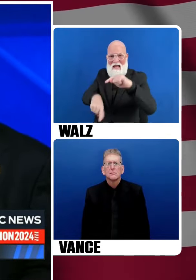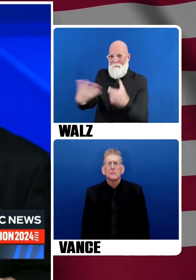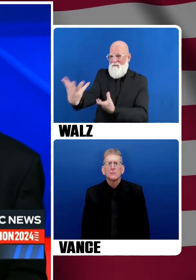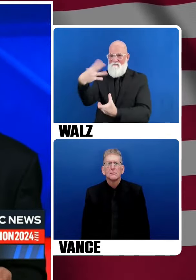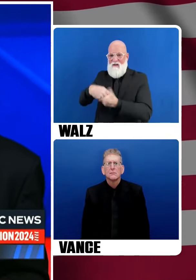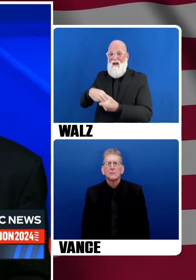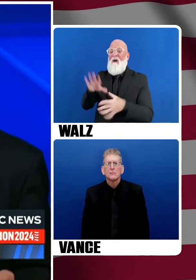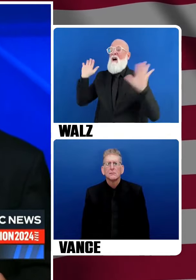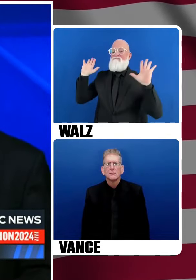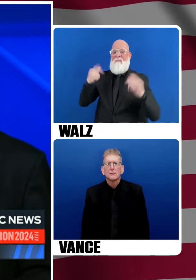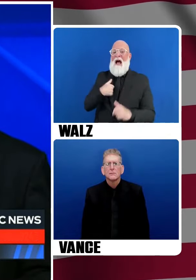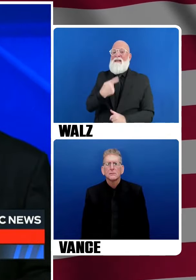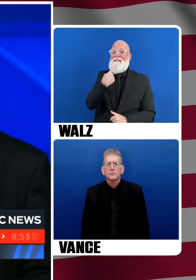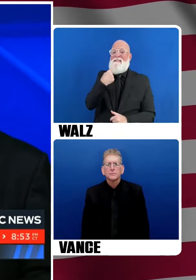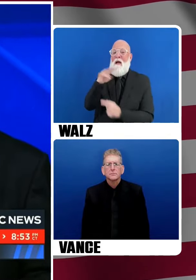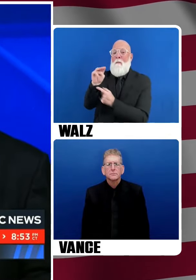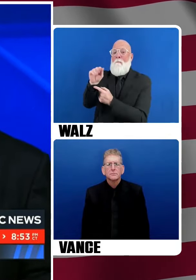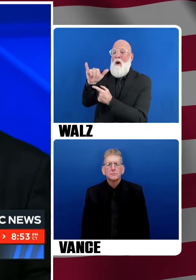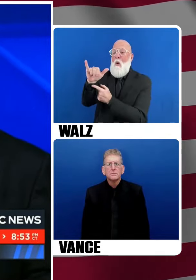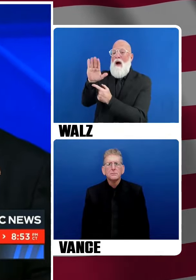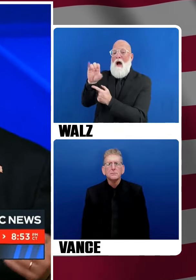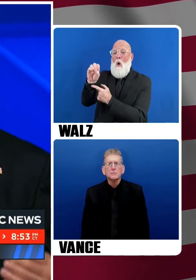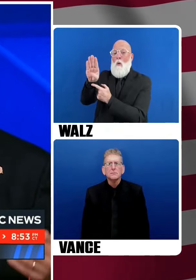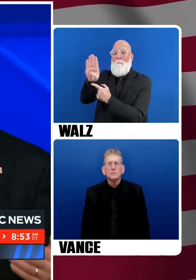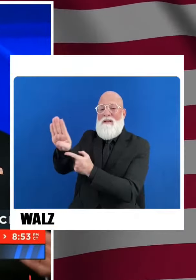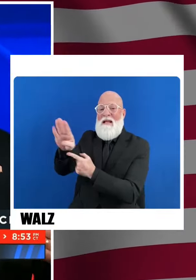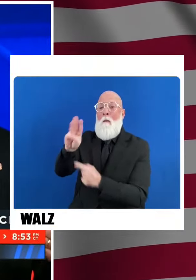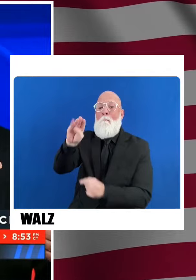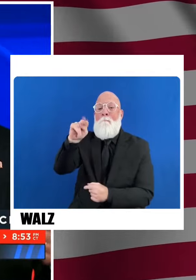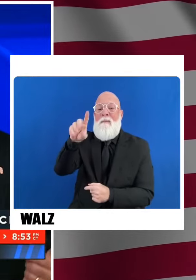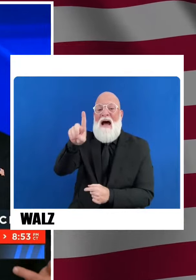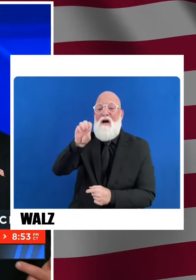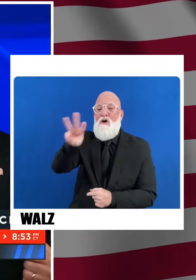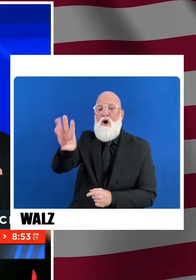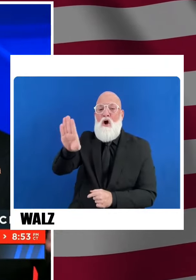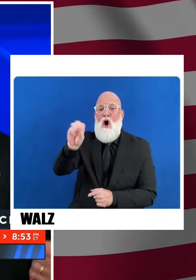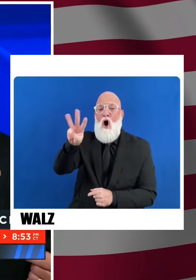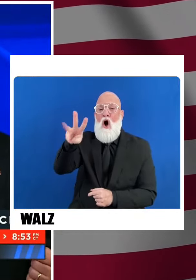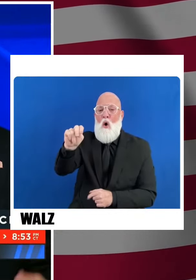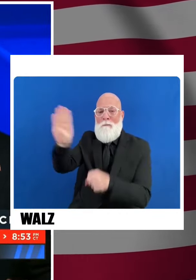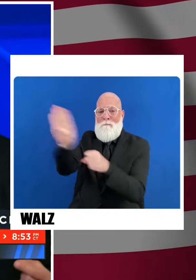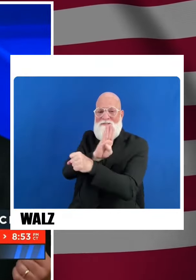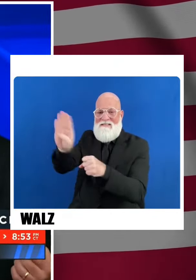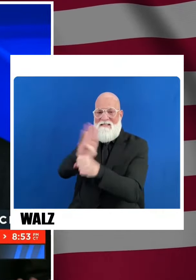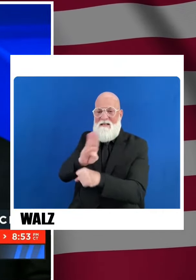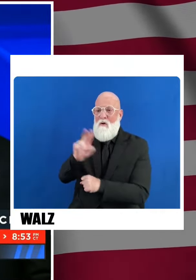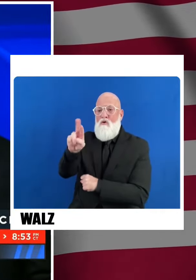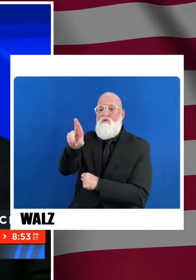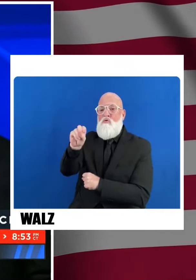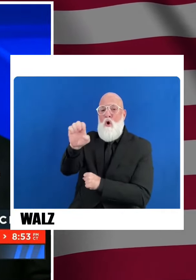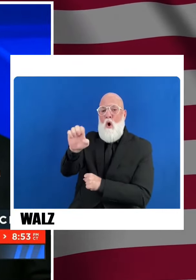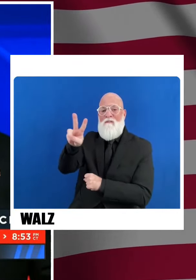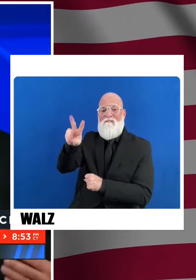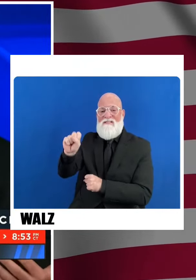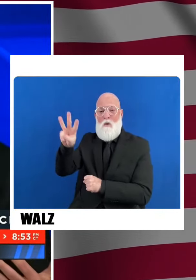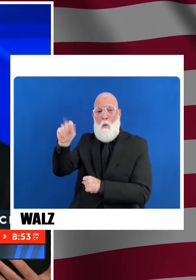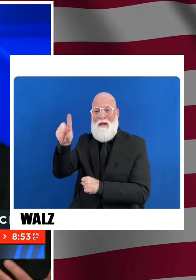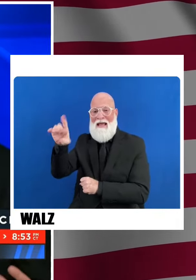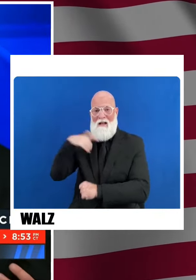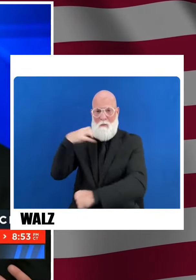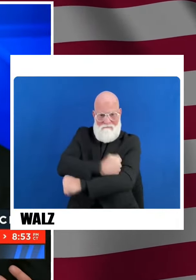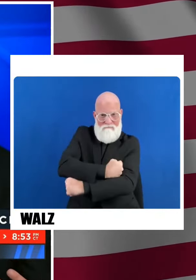on this. Things worked best when Roe versus Wade was in place. When we do a restoration of Roe, that works best. That doesn't preclude us